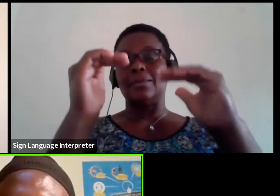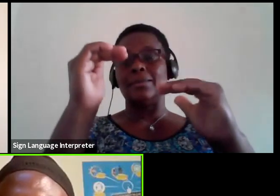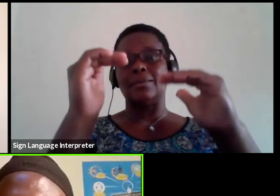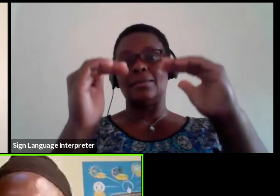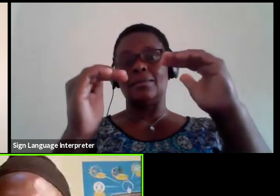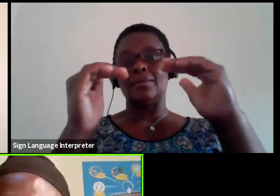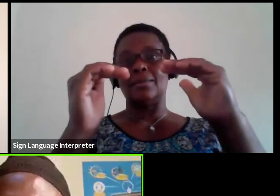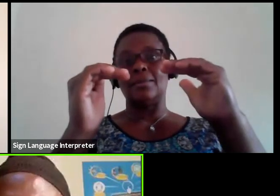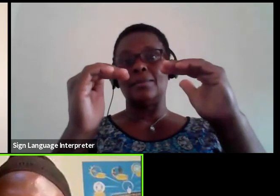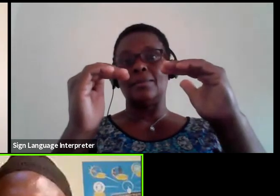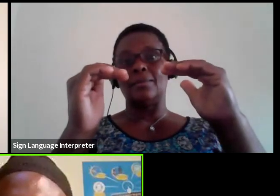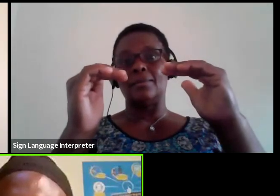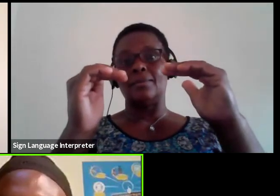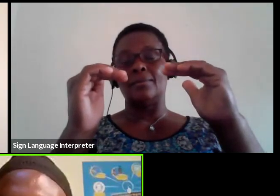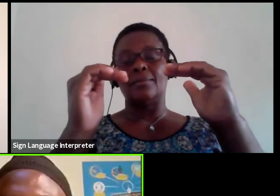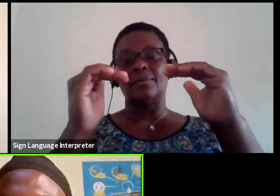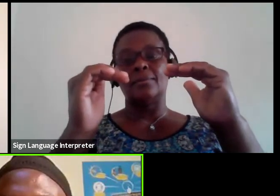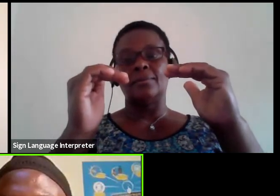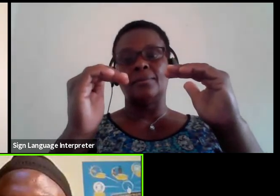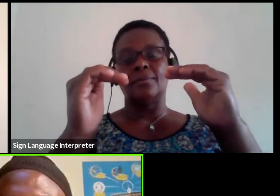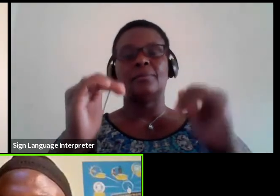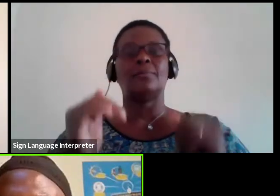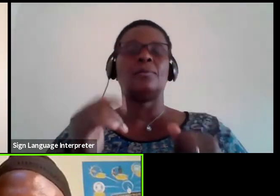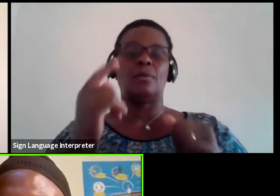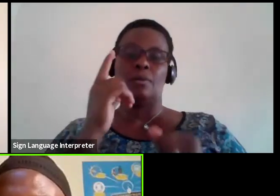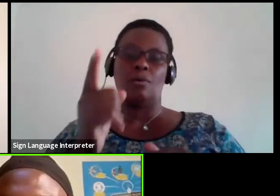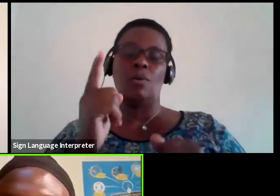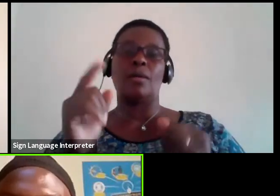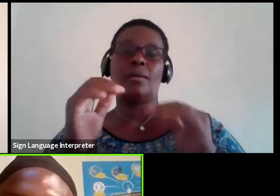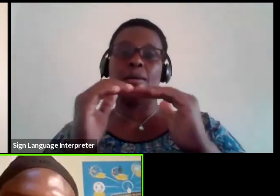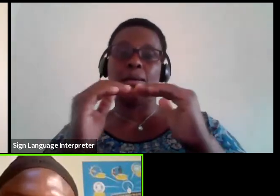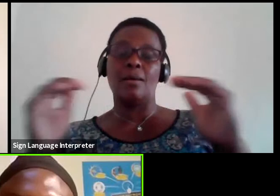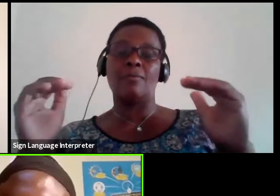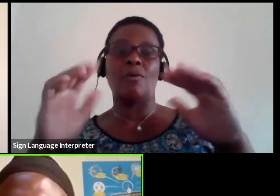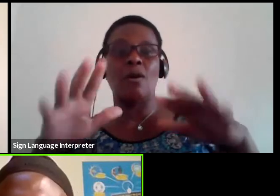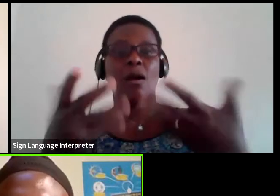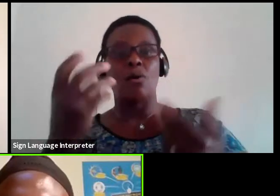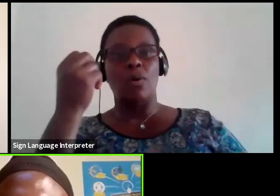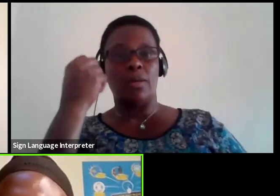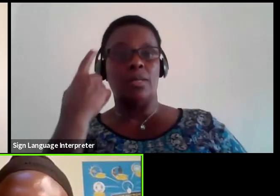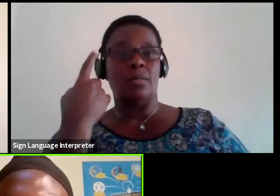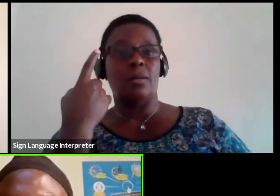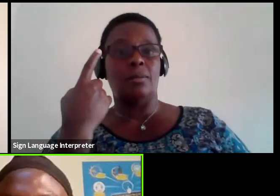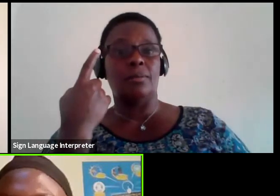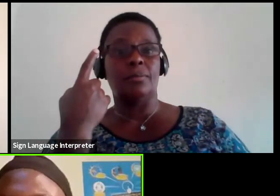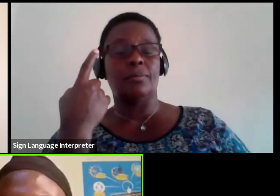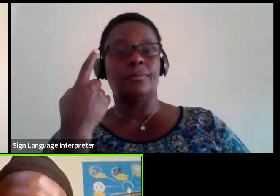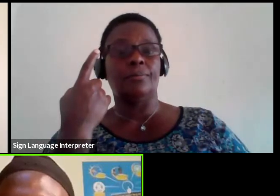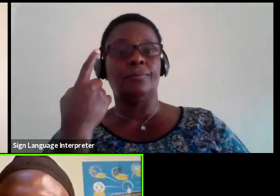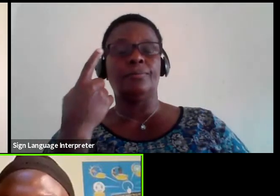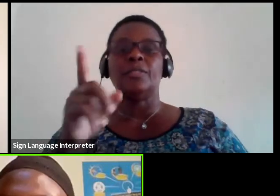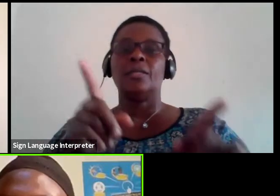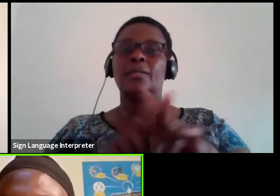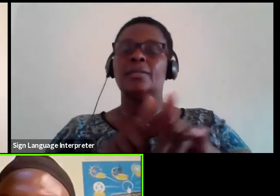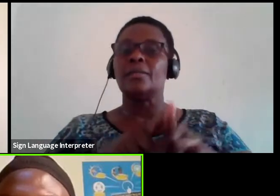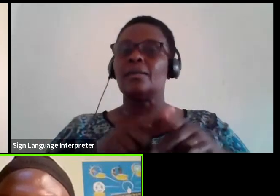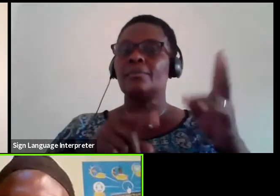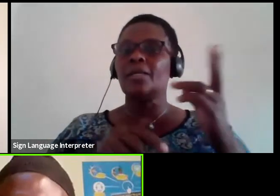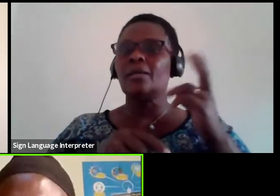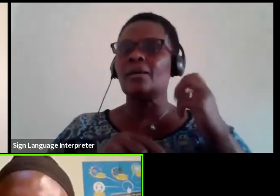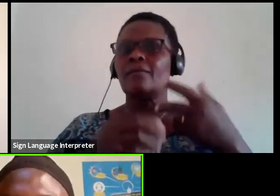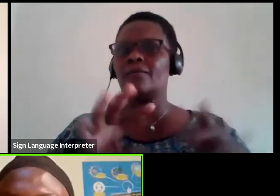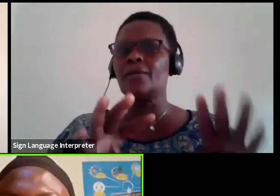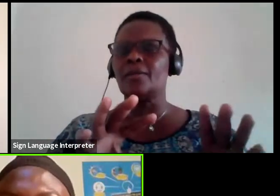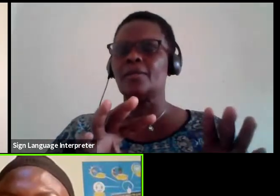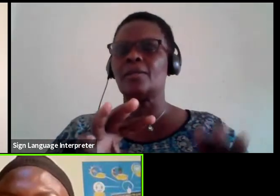we had, I think Nicholas was talking about a police officer can get just with a flimsy excuse, with no support,